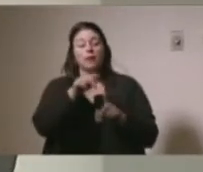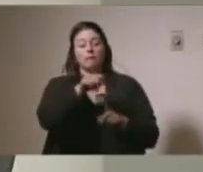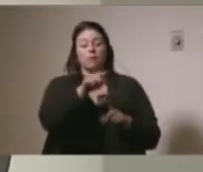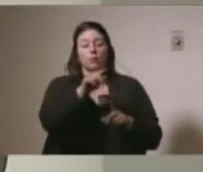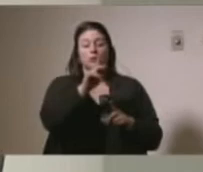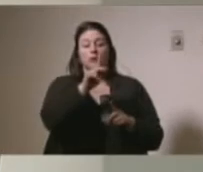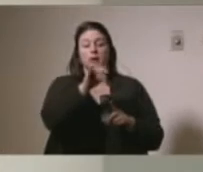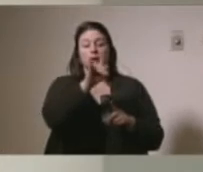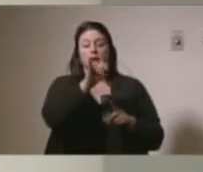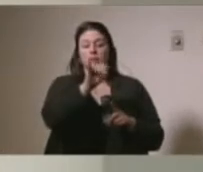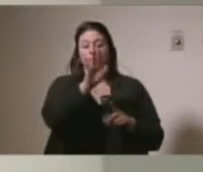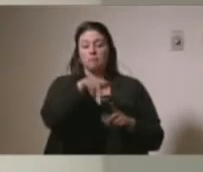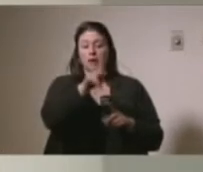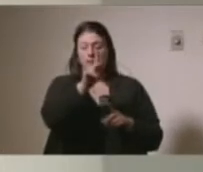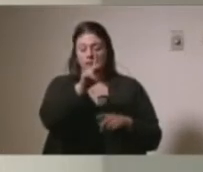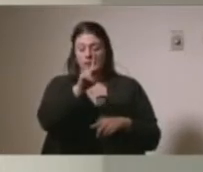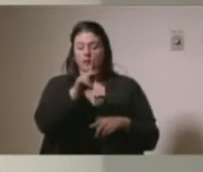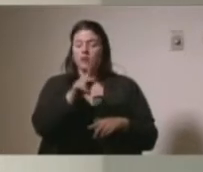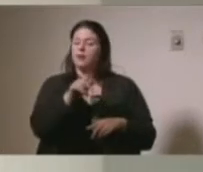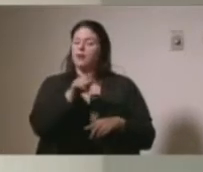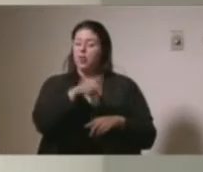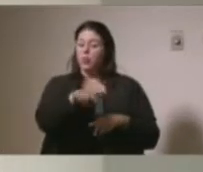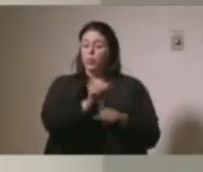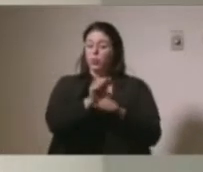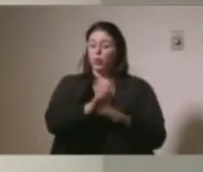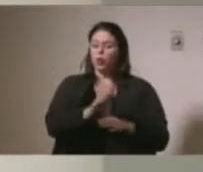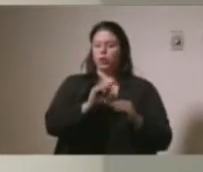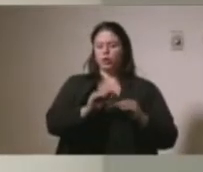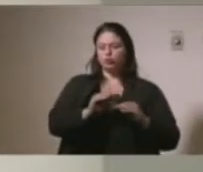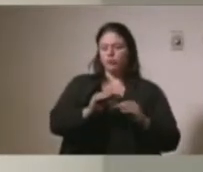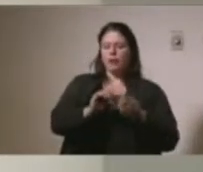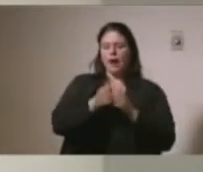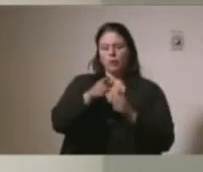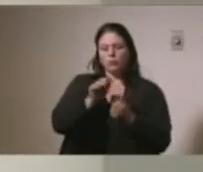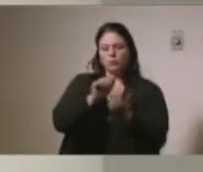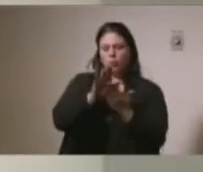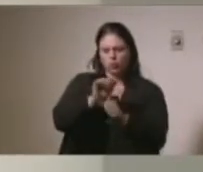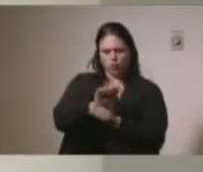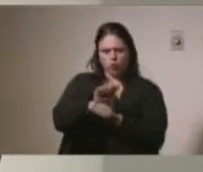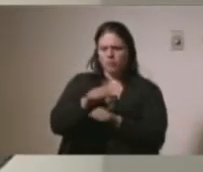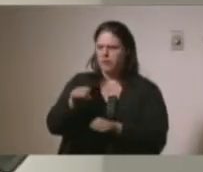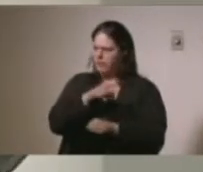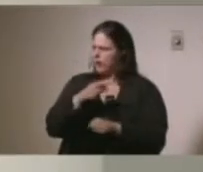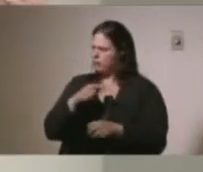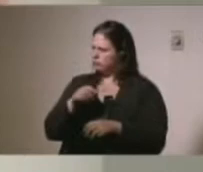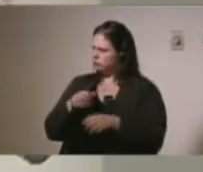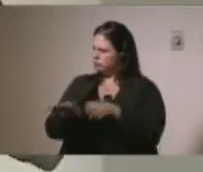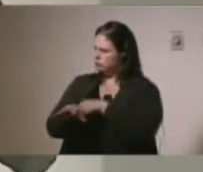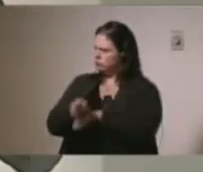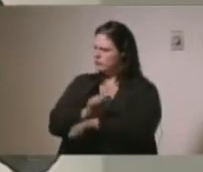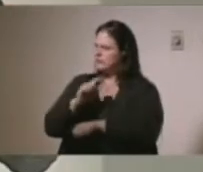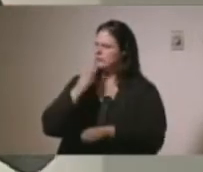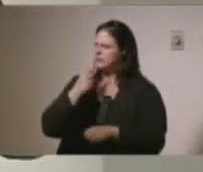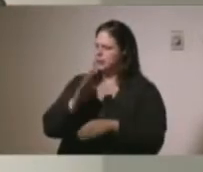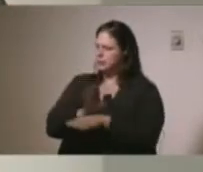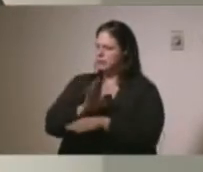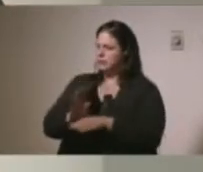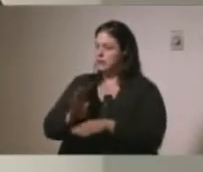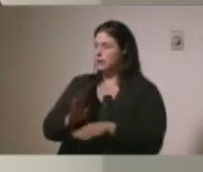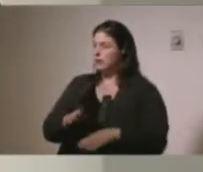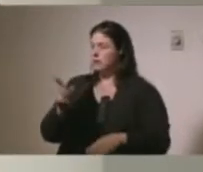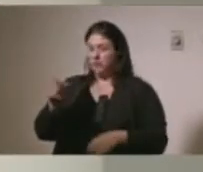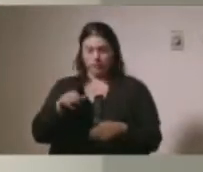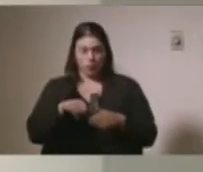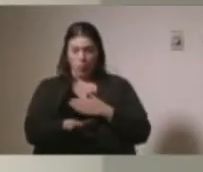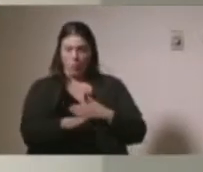staffers are trained on how they approach their job, and they take that seriously. So if you walk in there and have big rows with them,